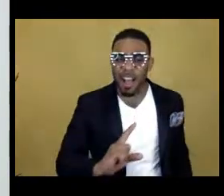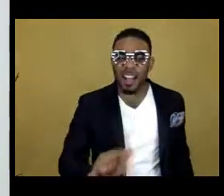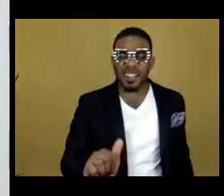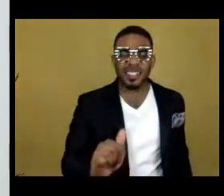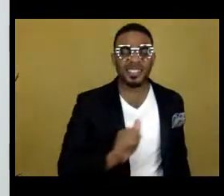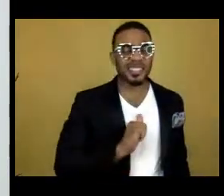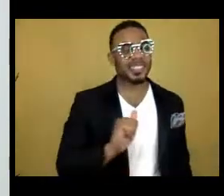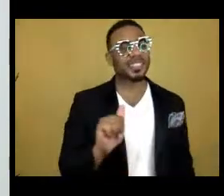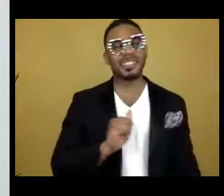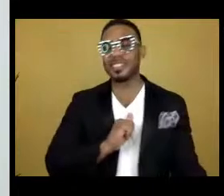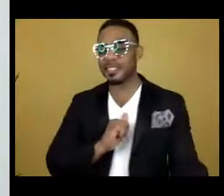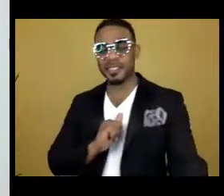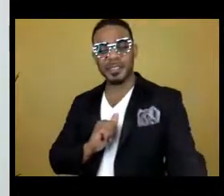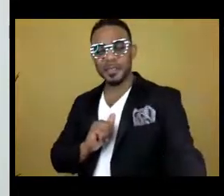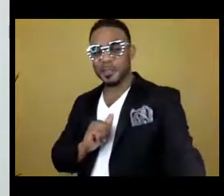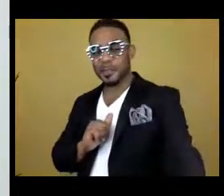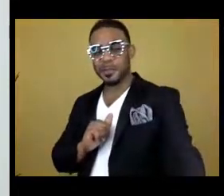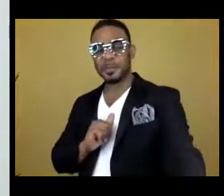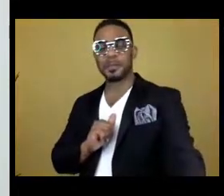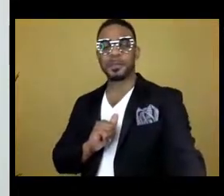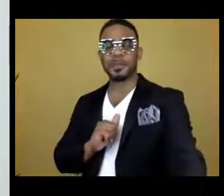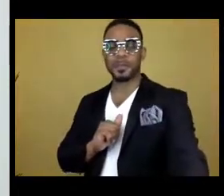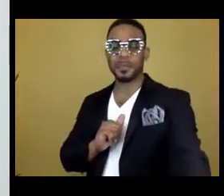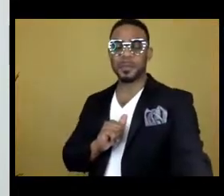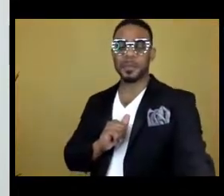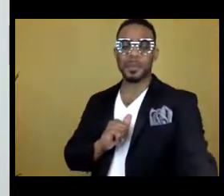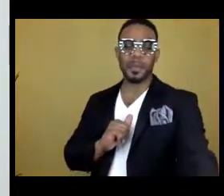on my own.